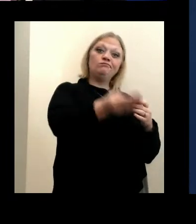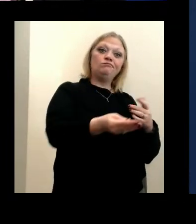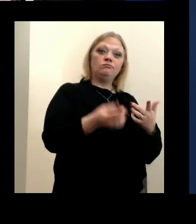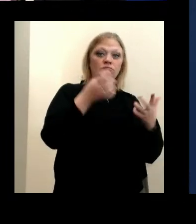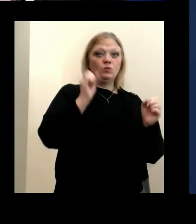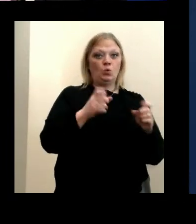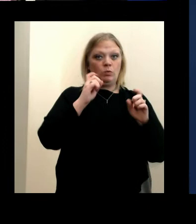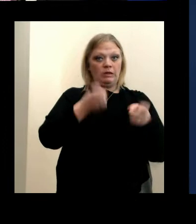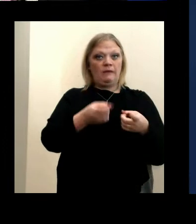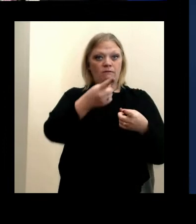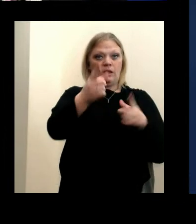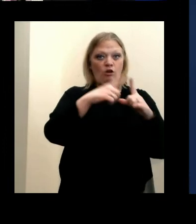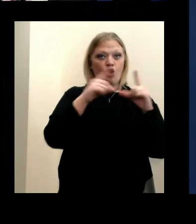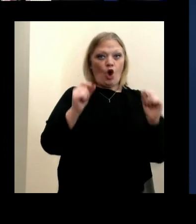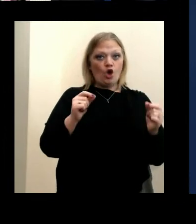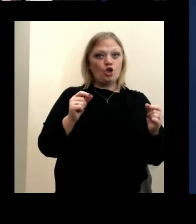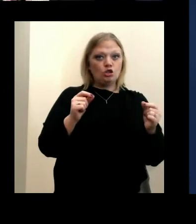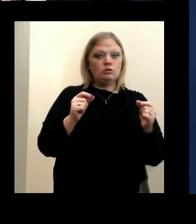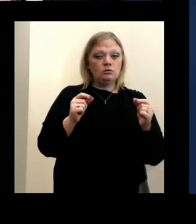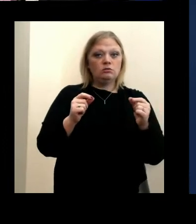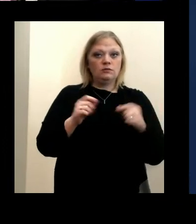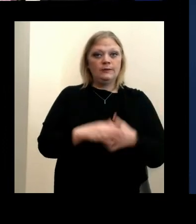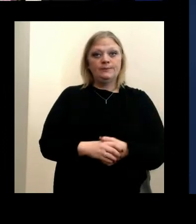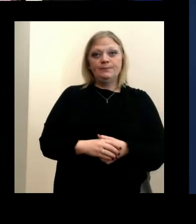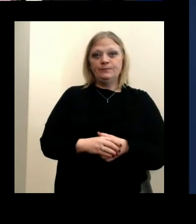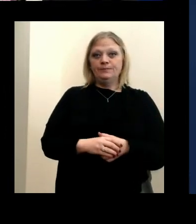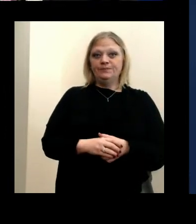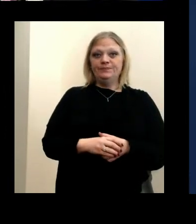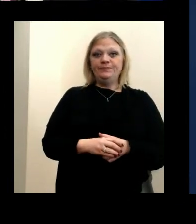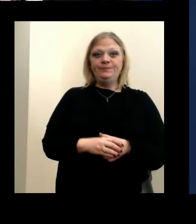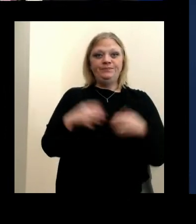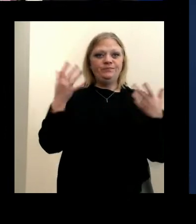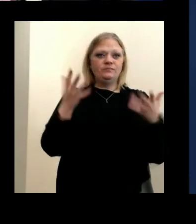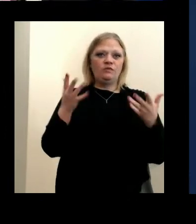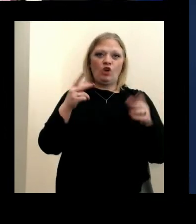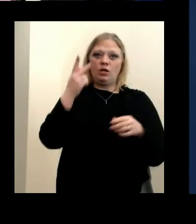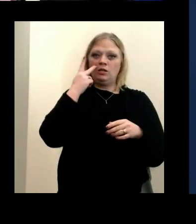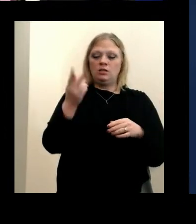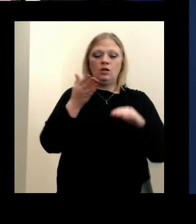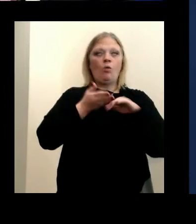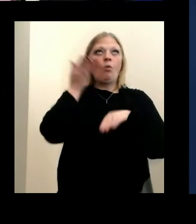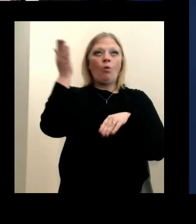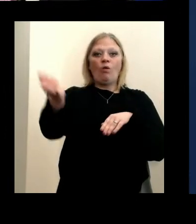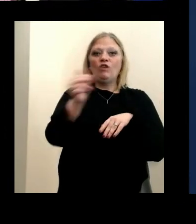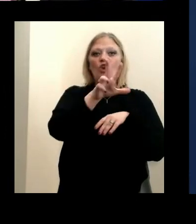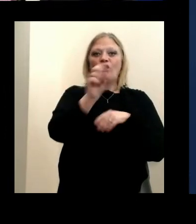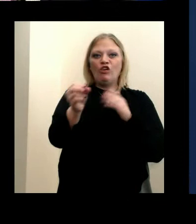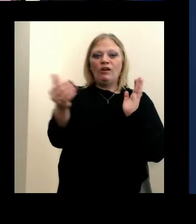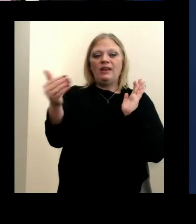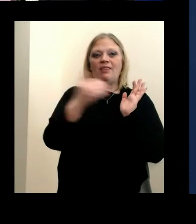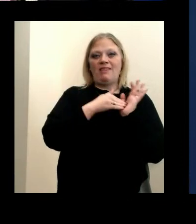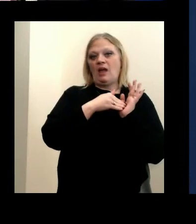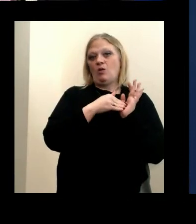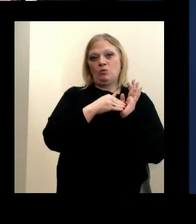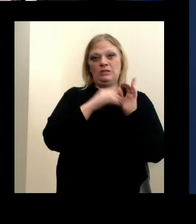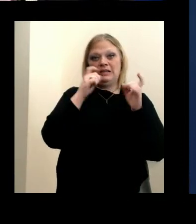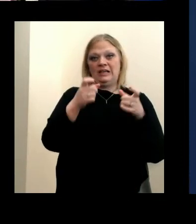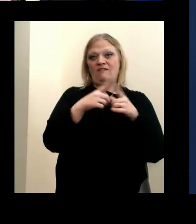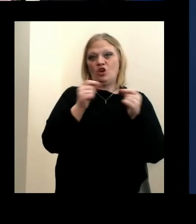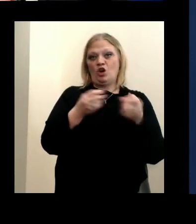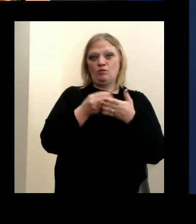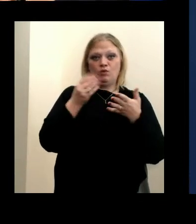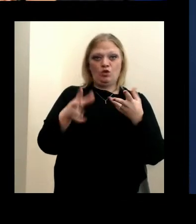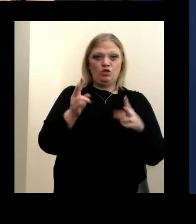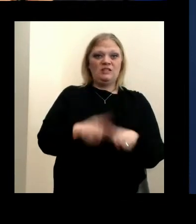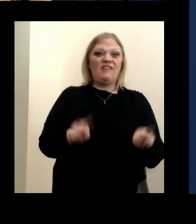Shop 716 e-gift card. We've already seen more than 30,000 gift cards purchased with a total value